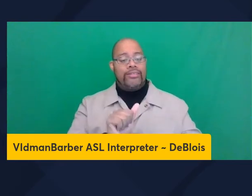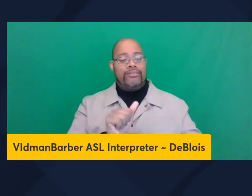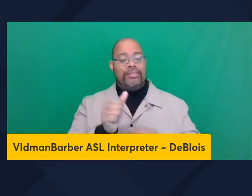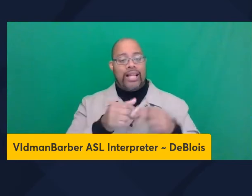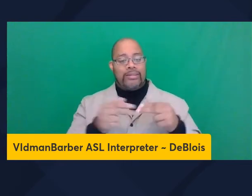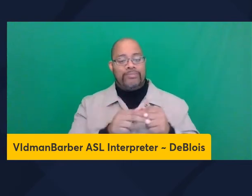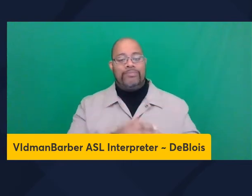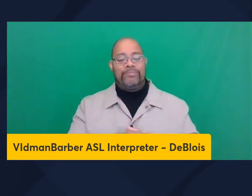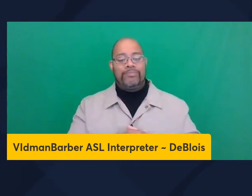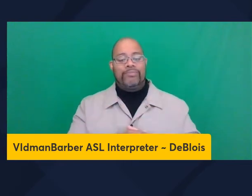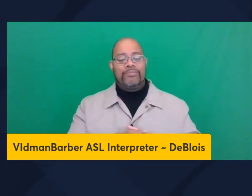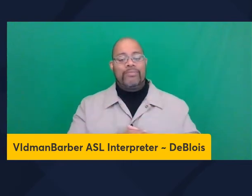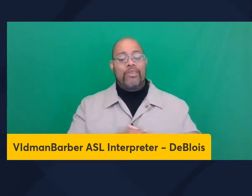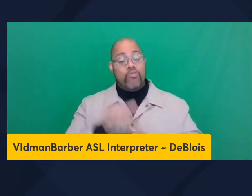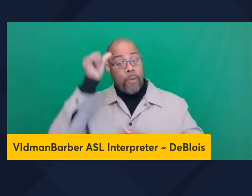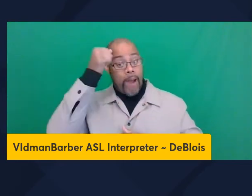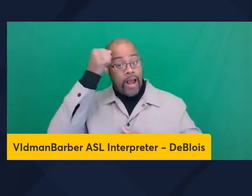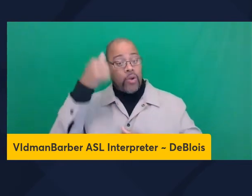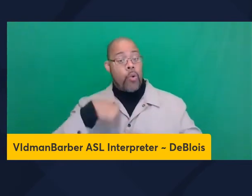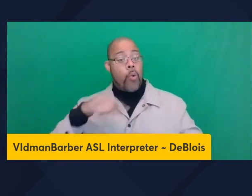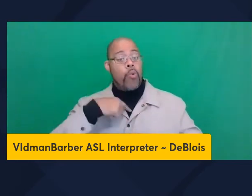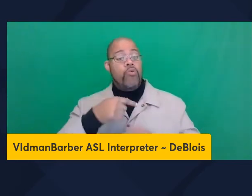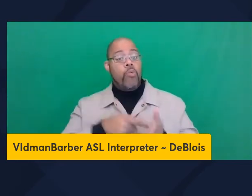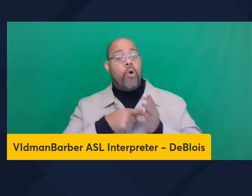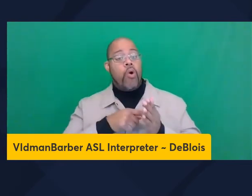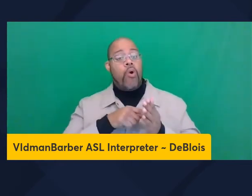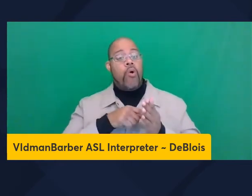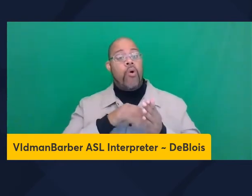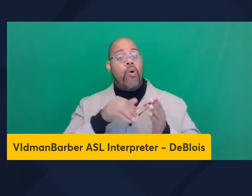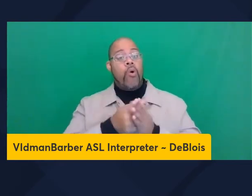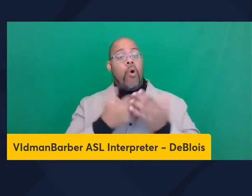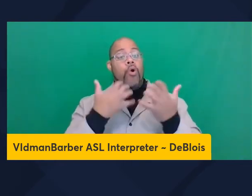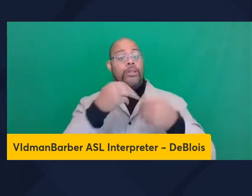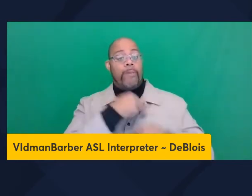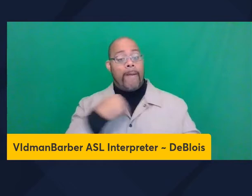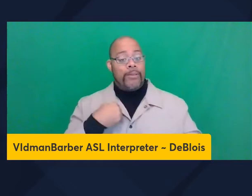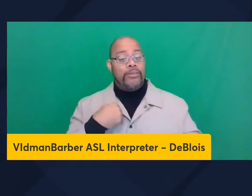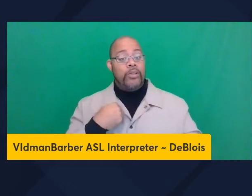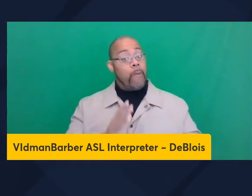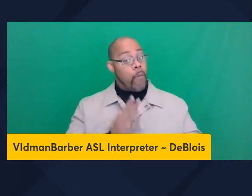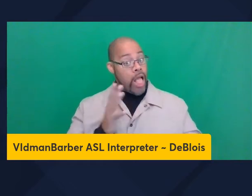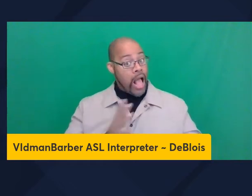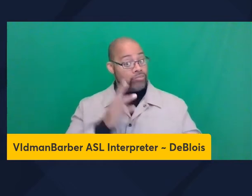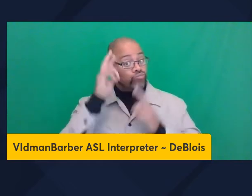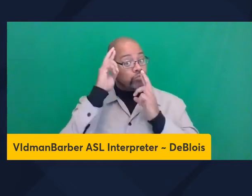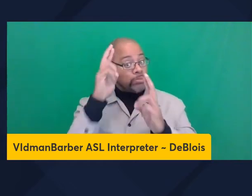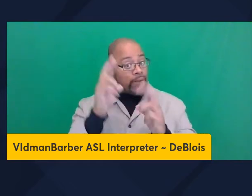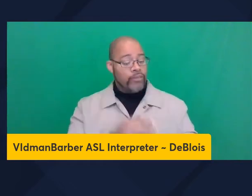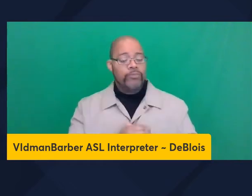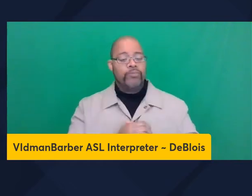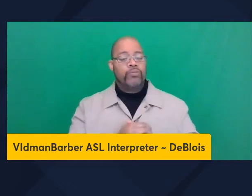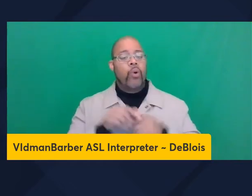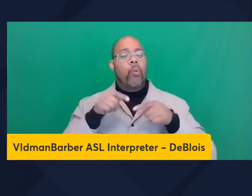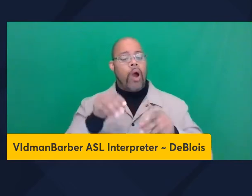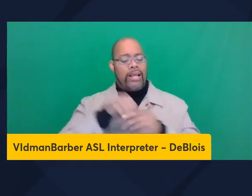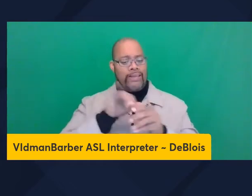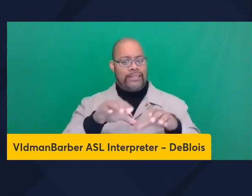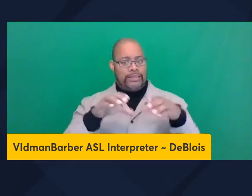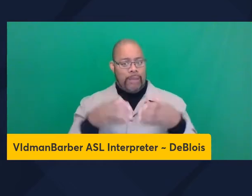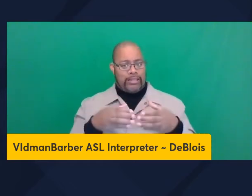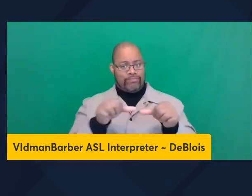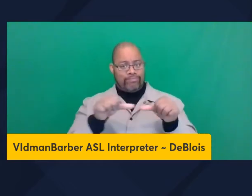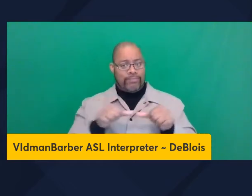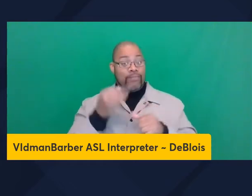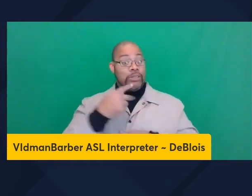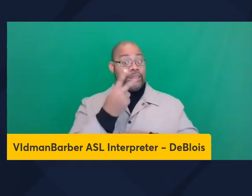slide. As a reminder, we'll require all of our audience members to be polite, respectful while we are in this space.